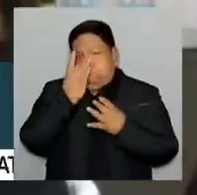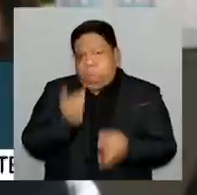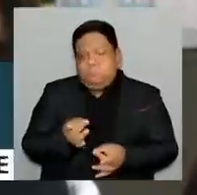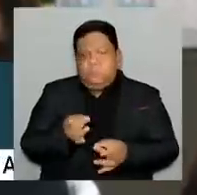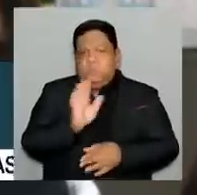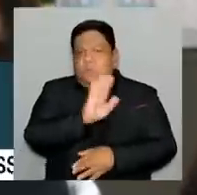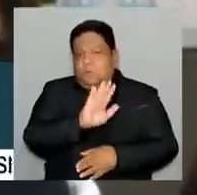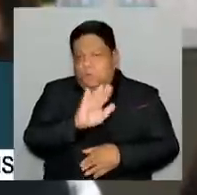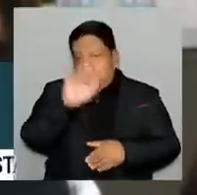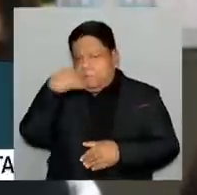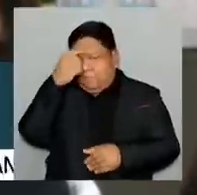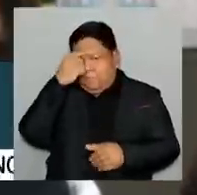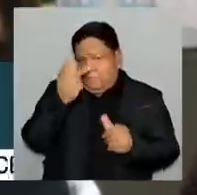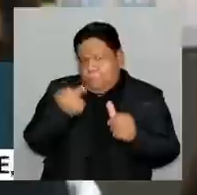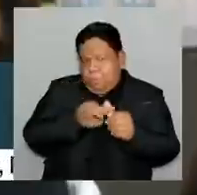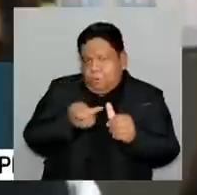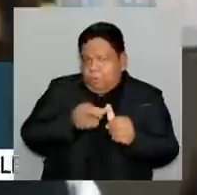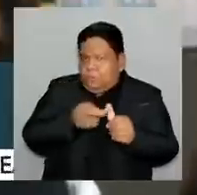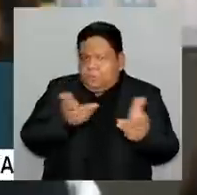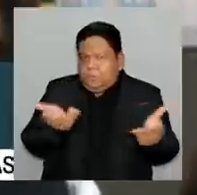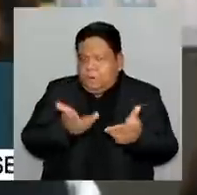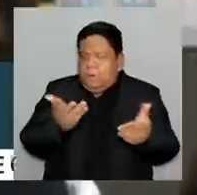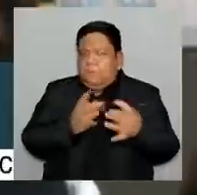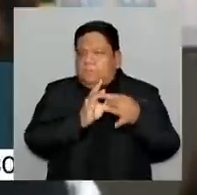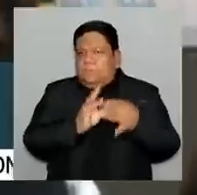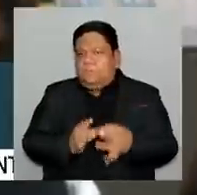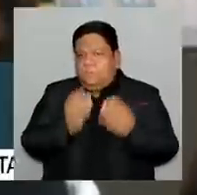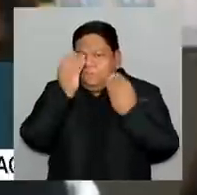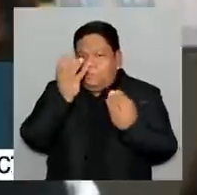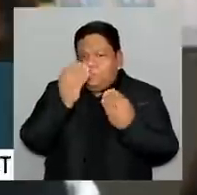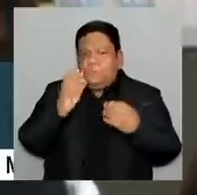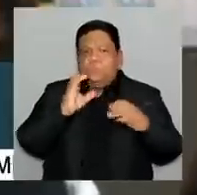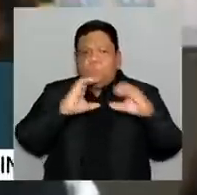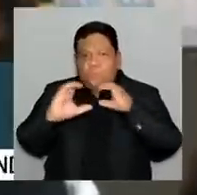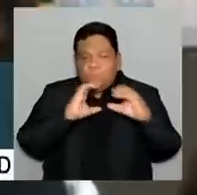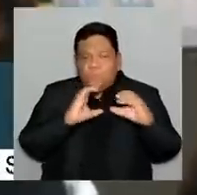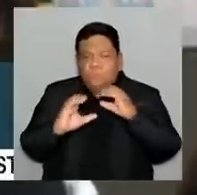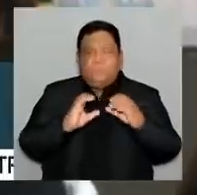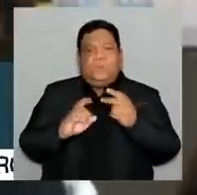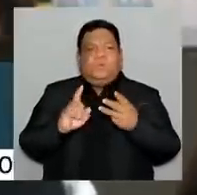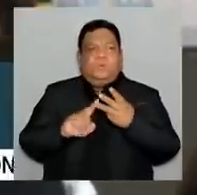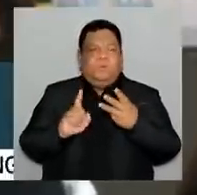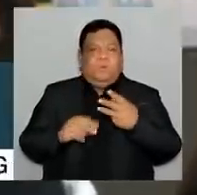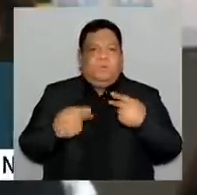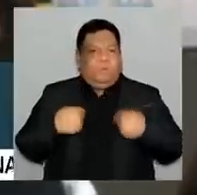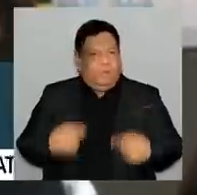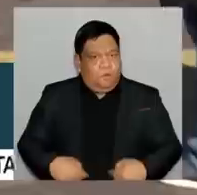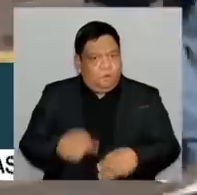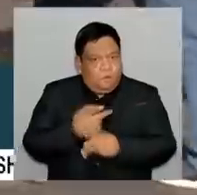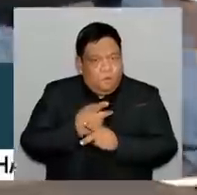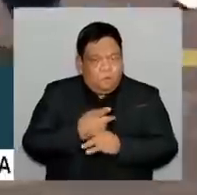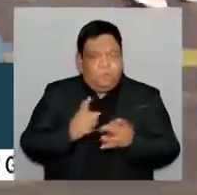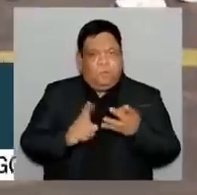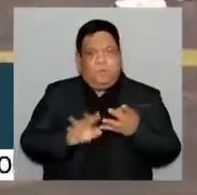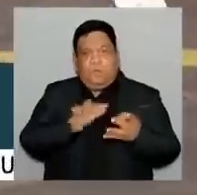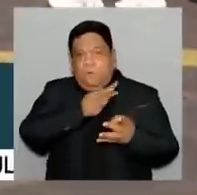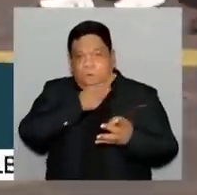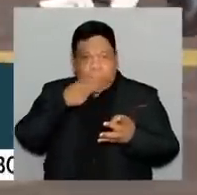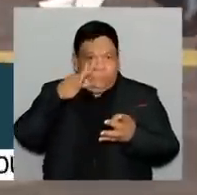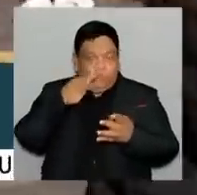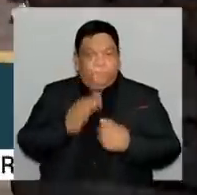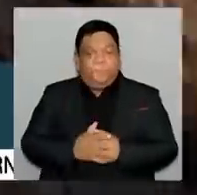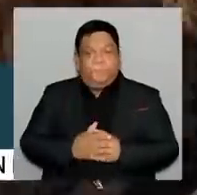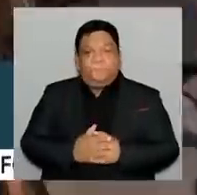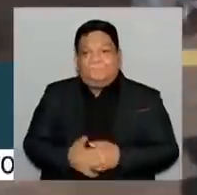priority agenda related to information and communications, healthcare, and agriculture. Carmina, this morning, President